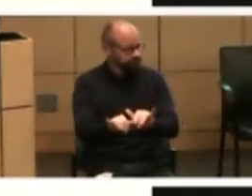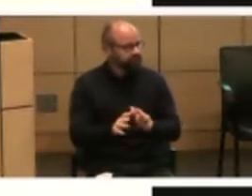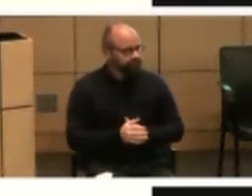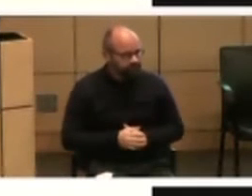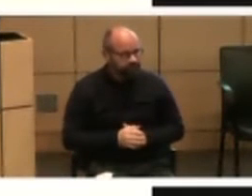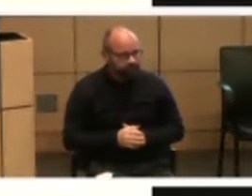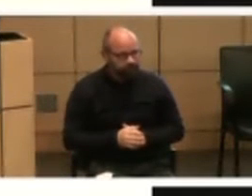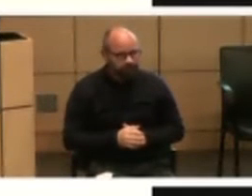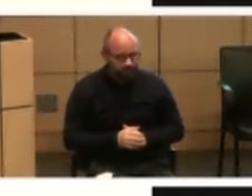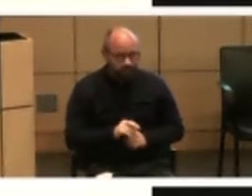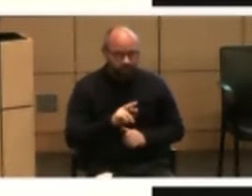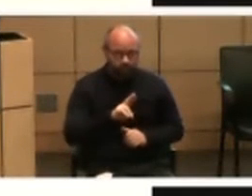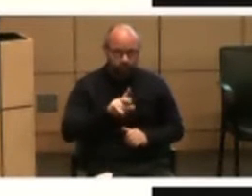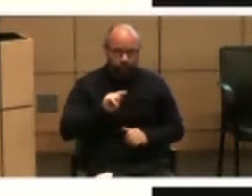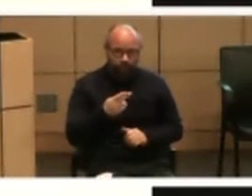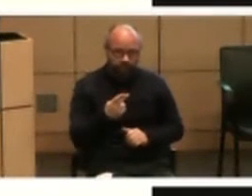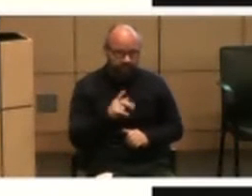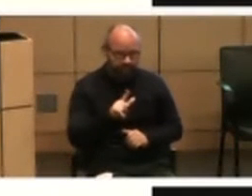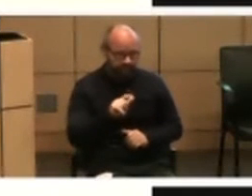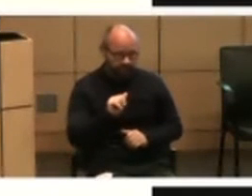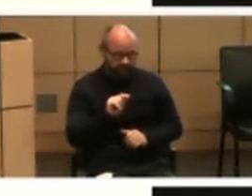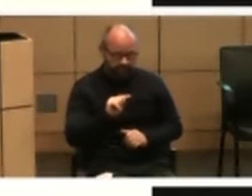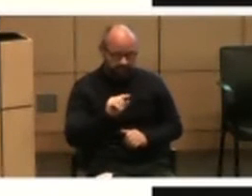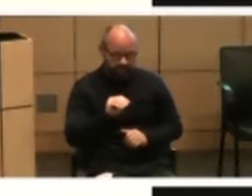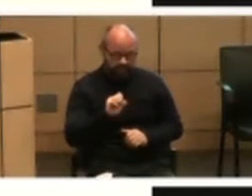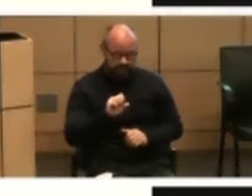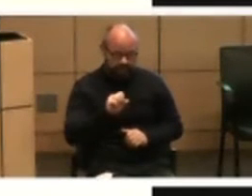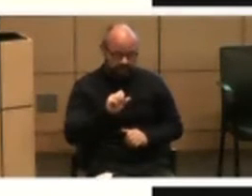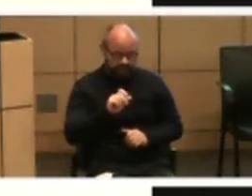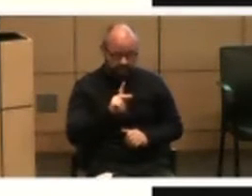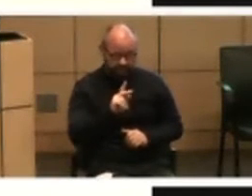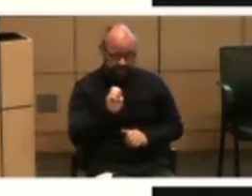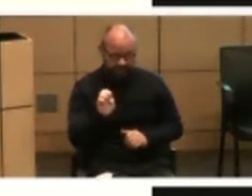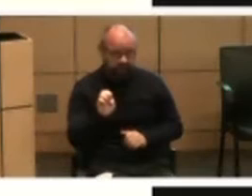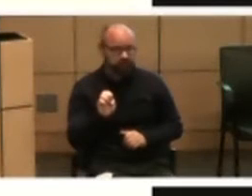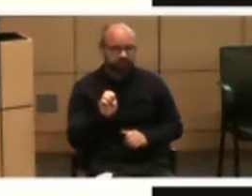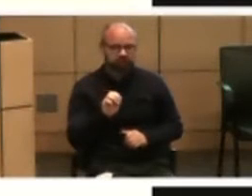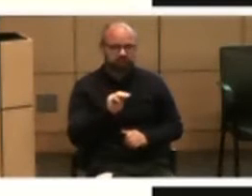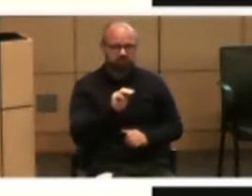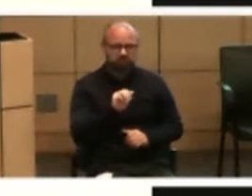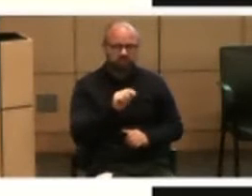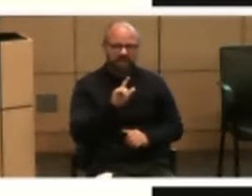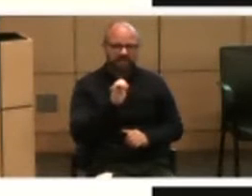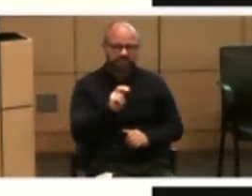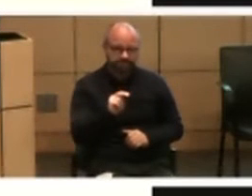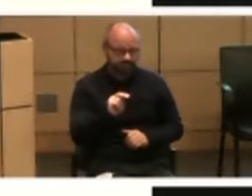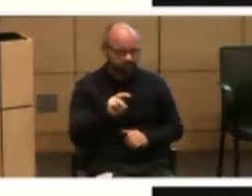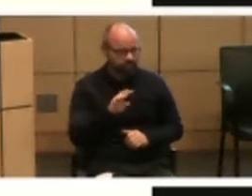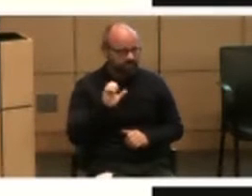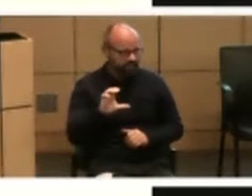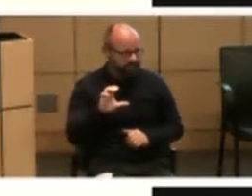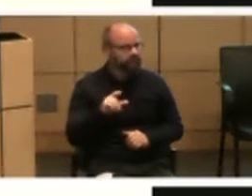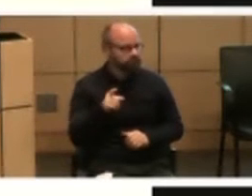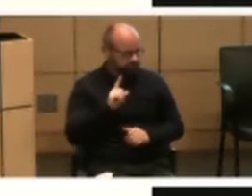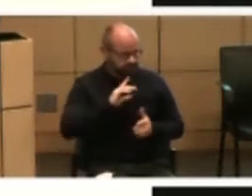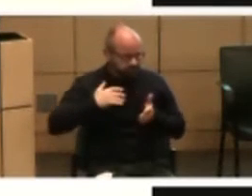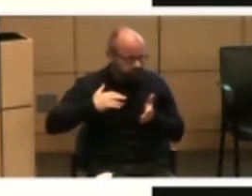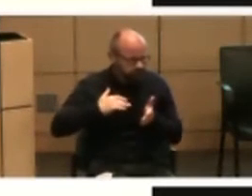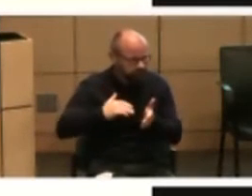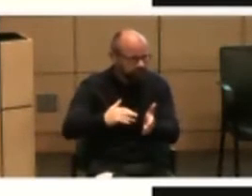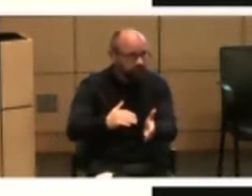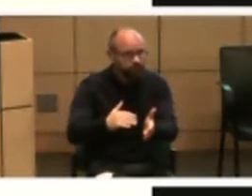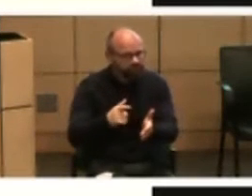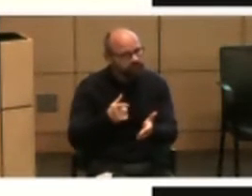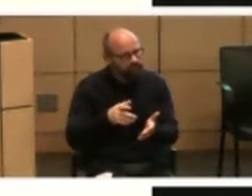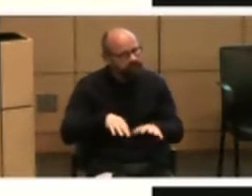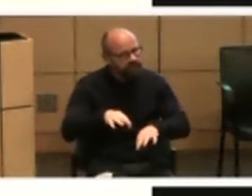Ruth Latosky from the University of Wisconsin in Madison has done a lot of work in this area and has basically found that they're just not as good